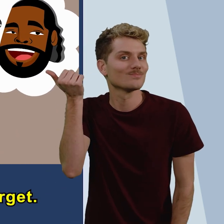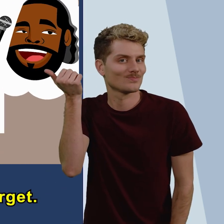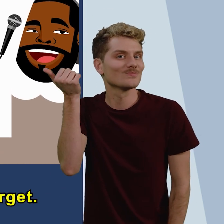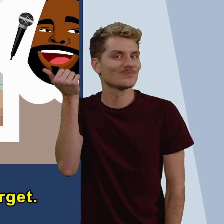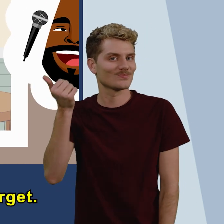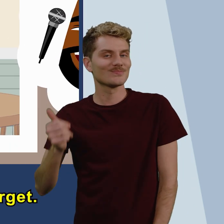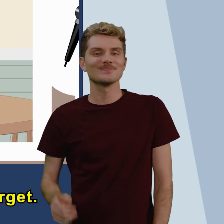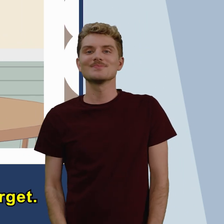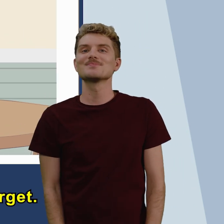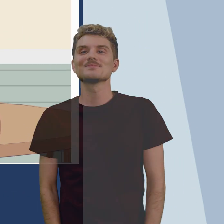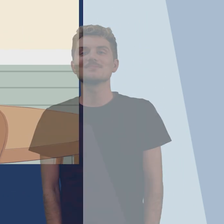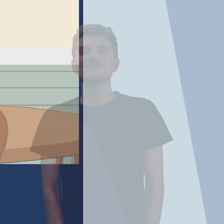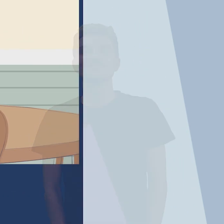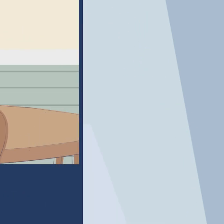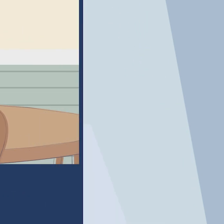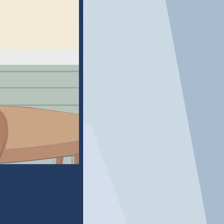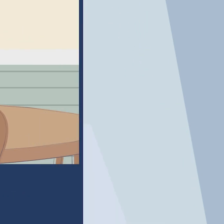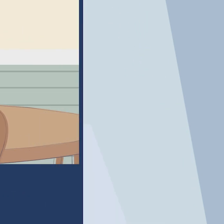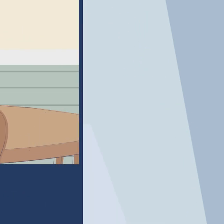never forget.